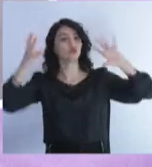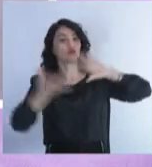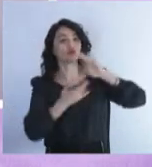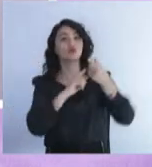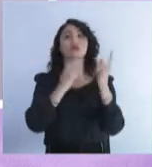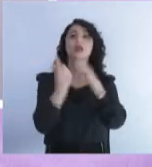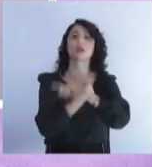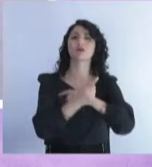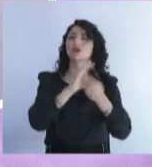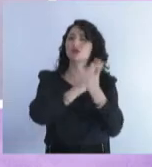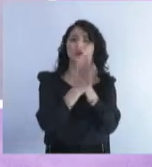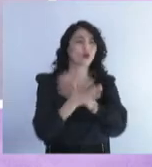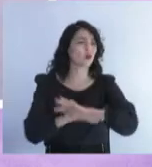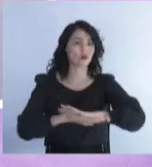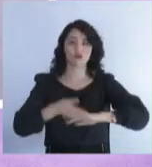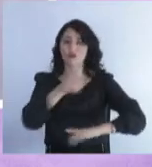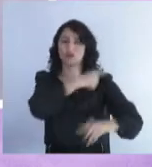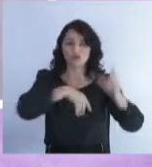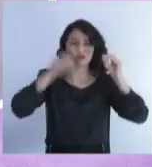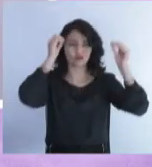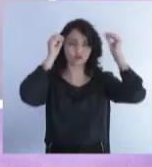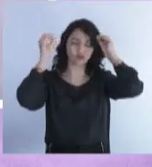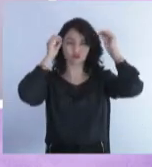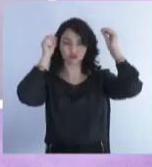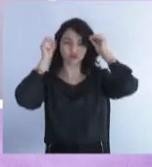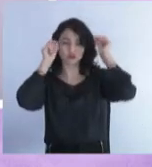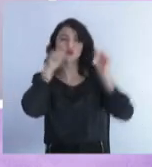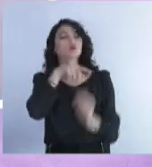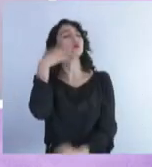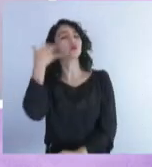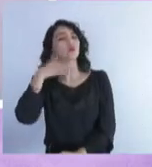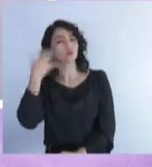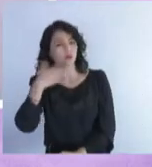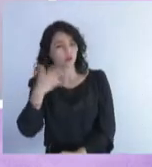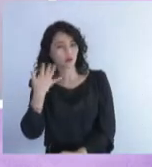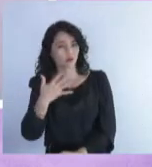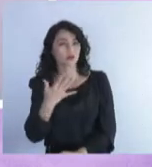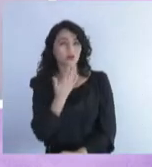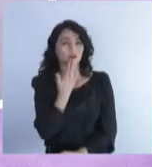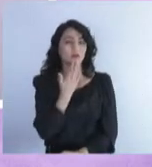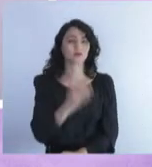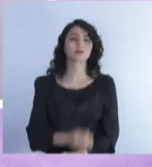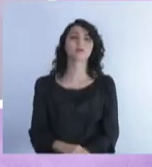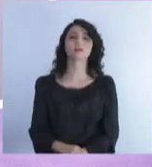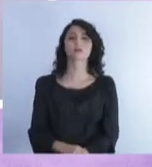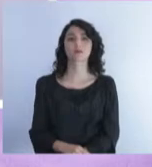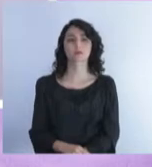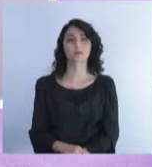in a systems understanding. And I think this too is going to be increasingly important.